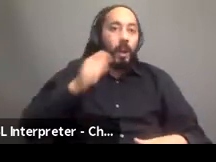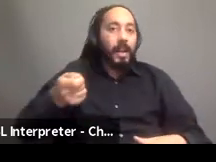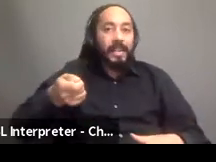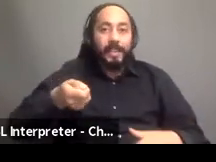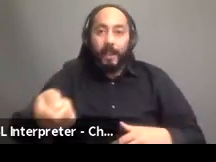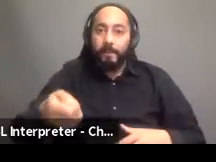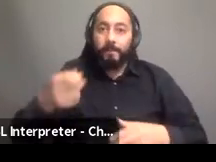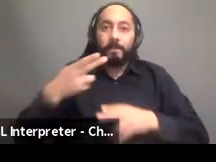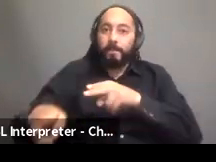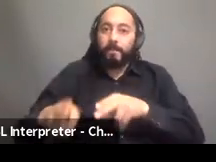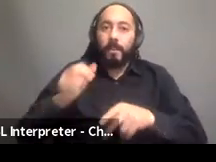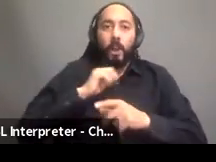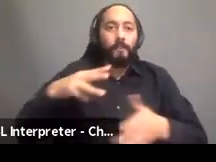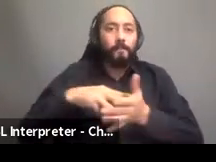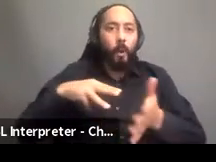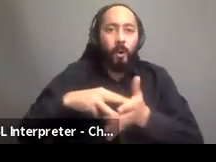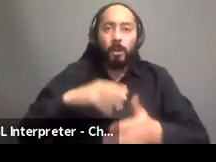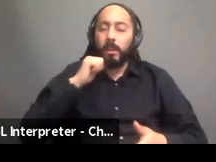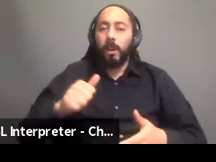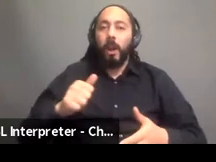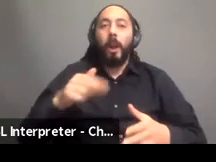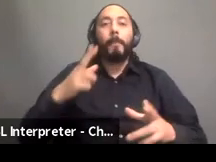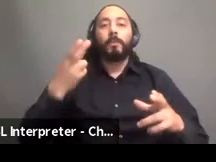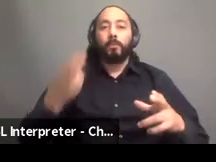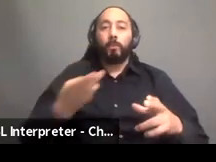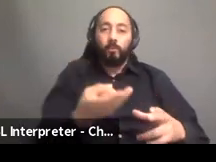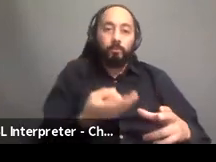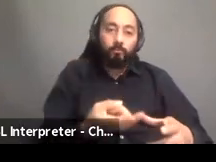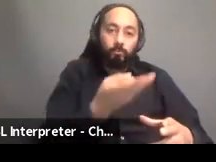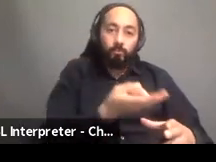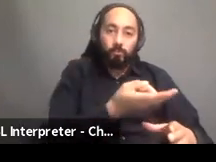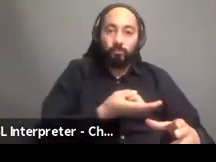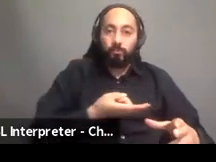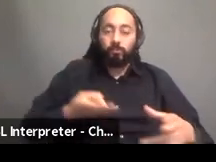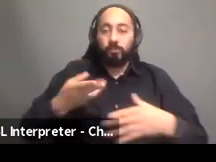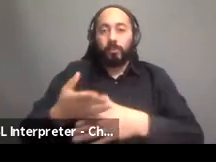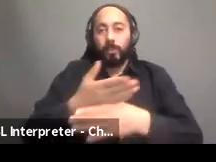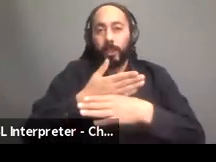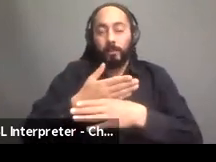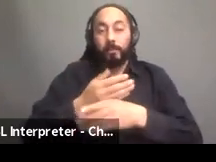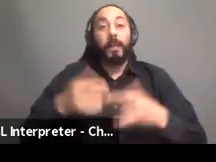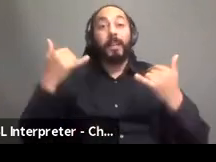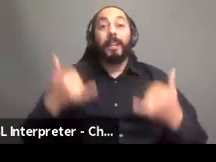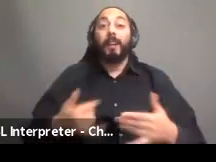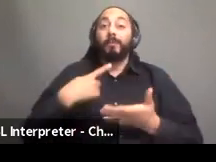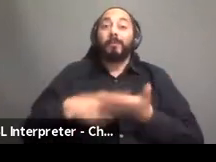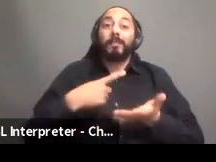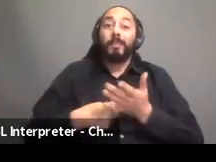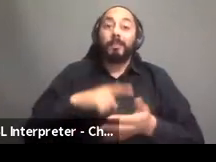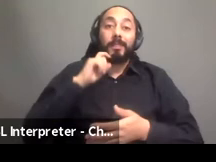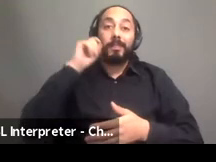So while we're talking about sexual violence, I think it's really important that we discuss